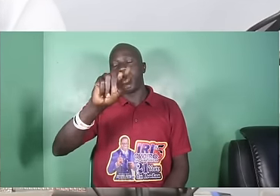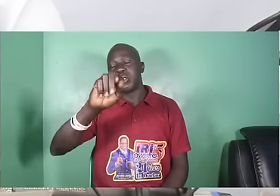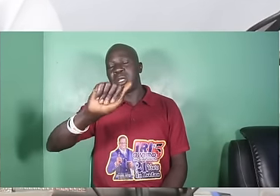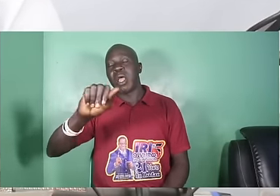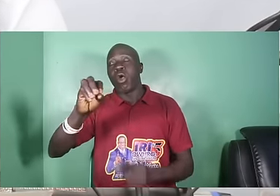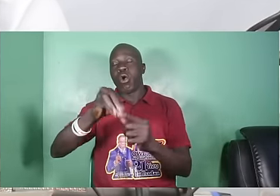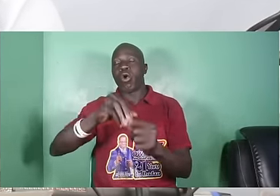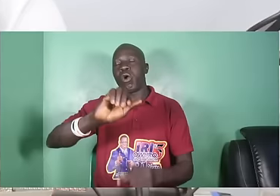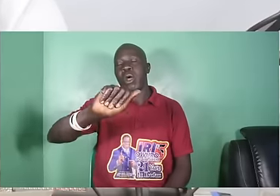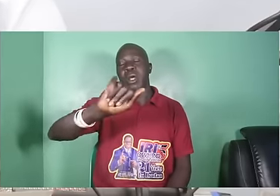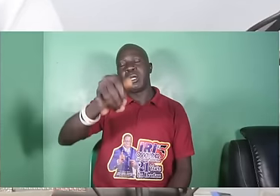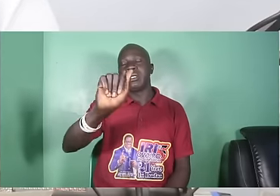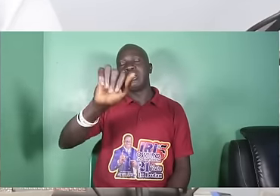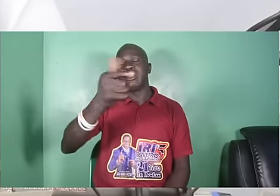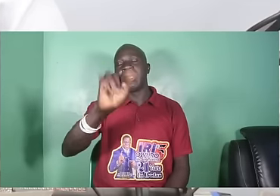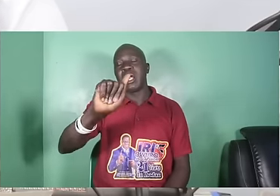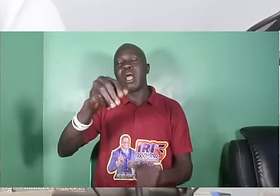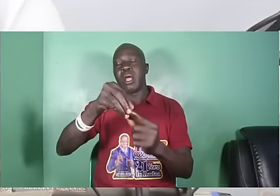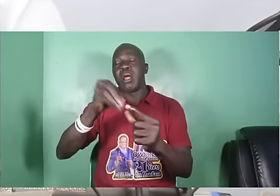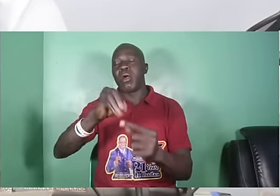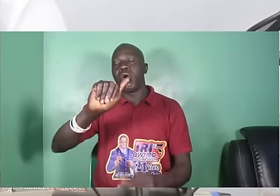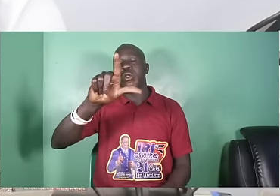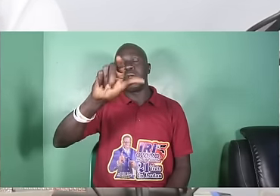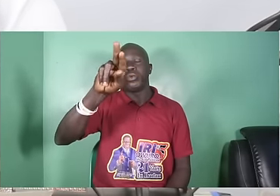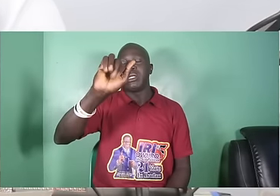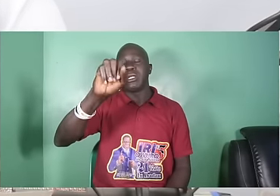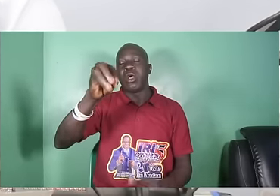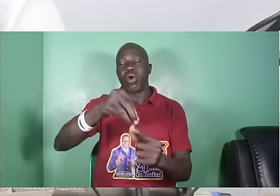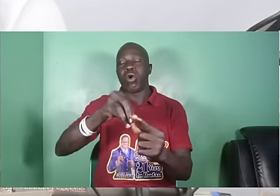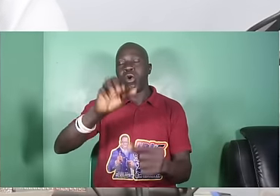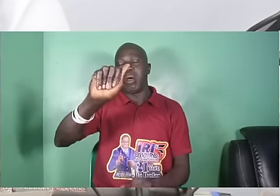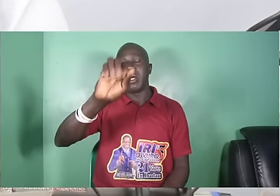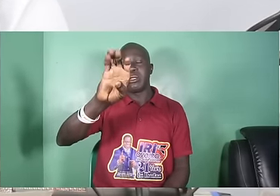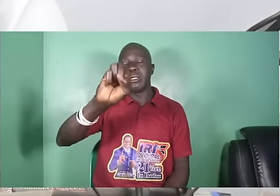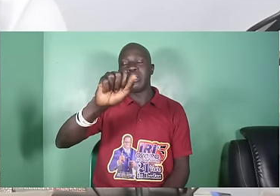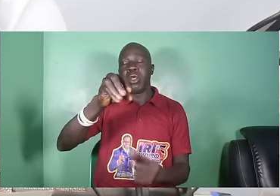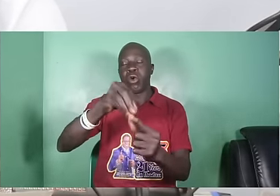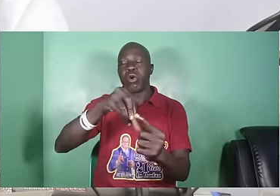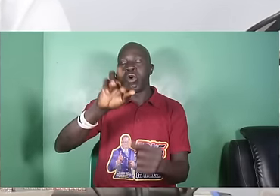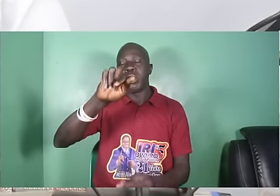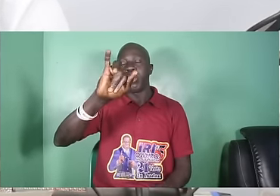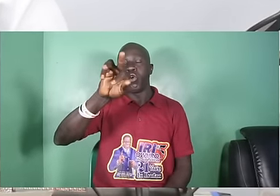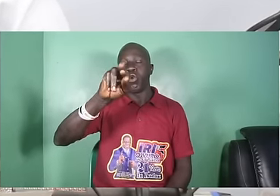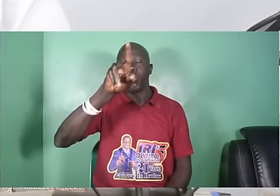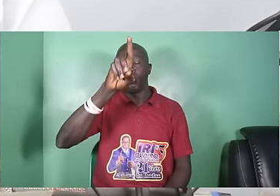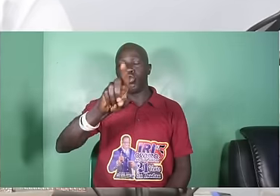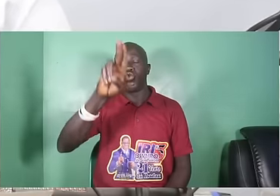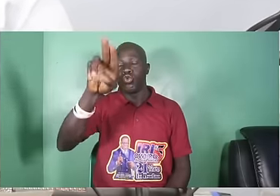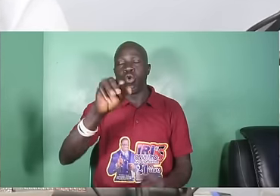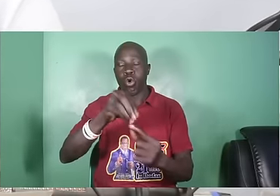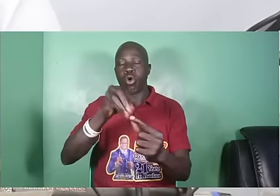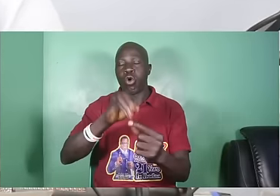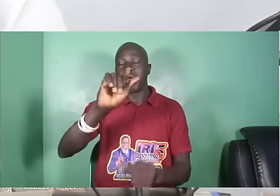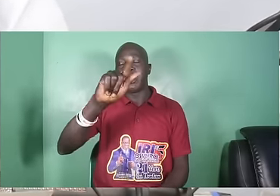near Aja. Aja. Abuleba. Abuleba. Lusada. Lusada. Asese. Asese. Ikorodu. Ikorodu. We are near